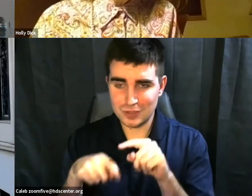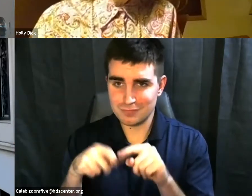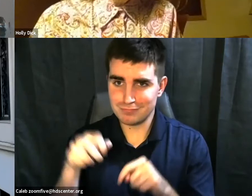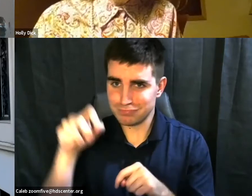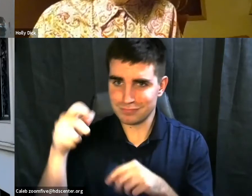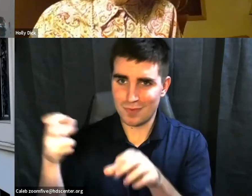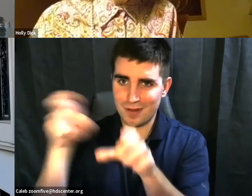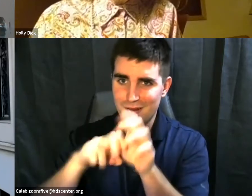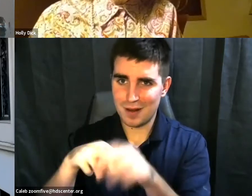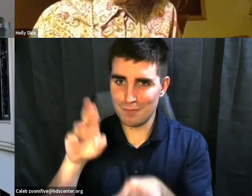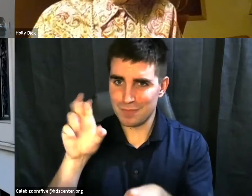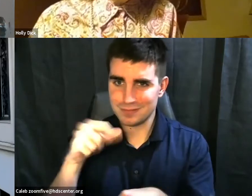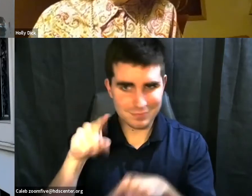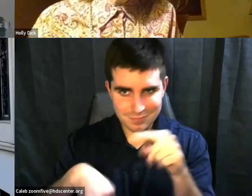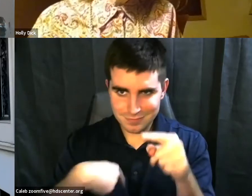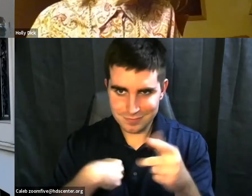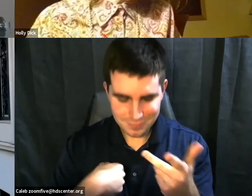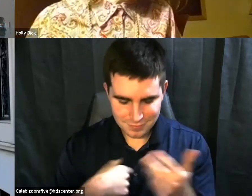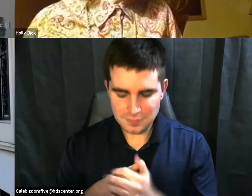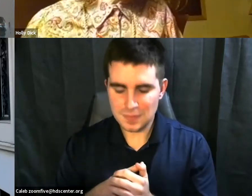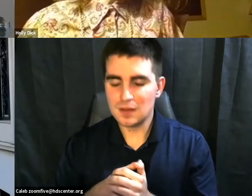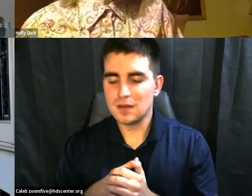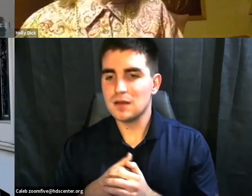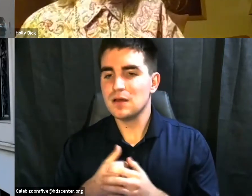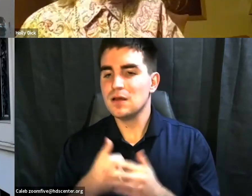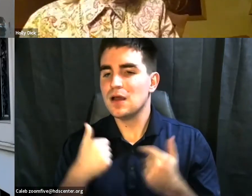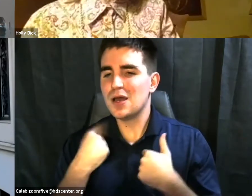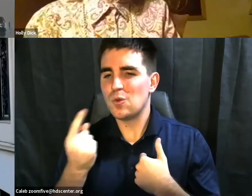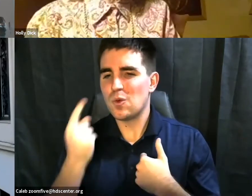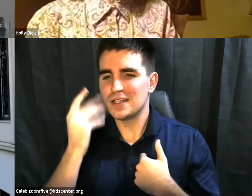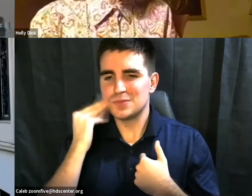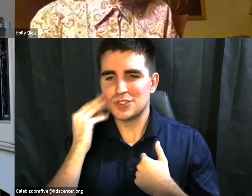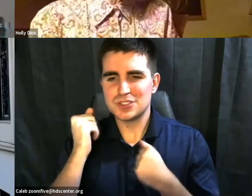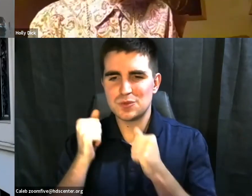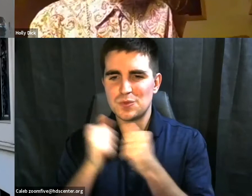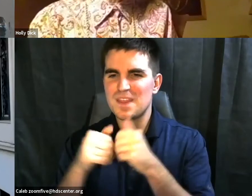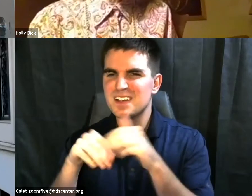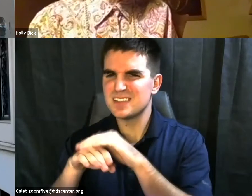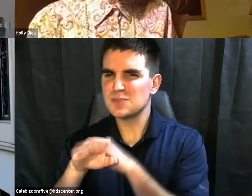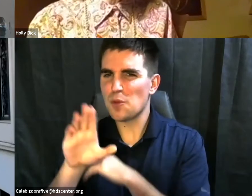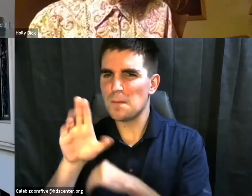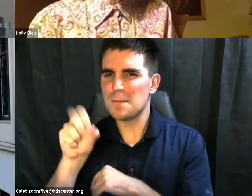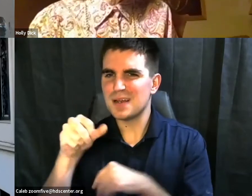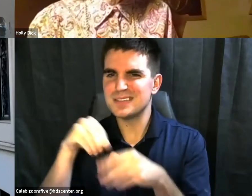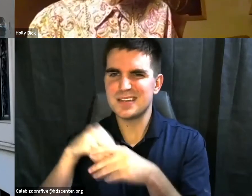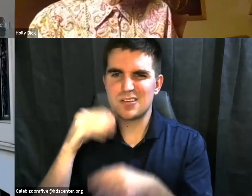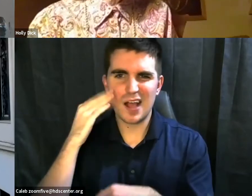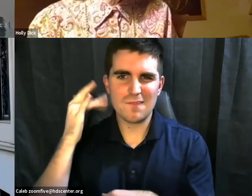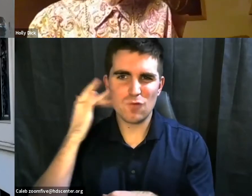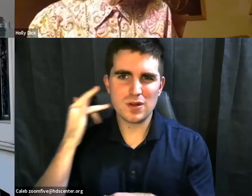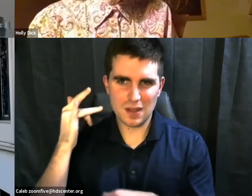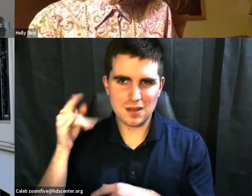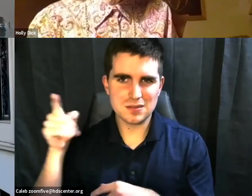bus. And but I had one experience with an accessible bus in California. So